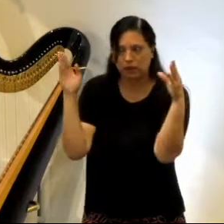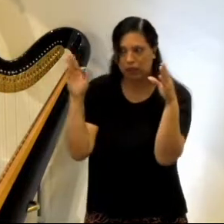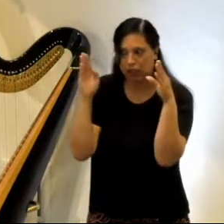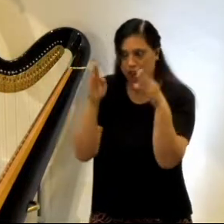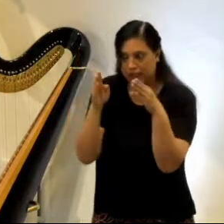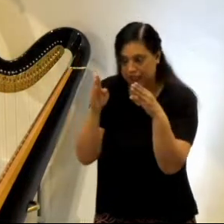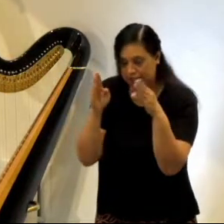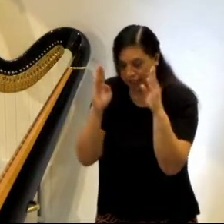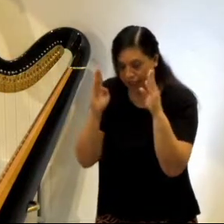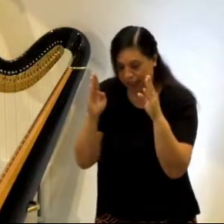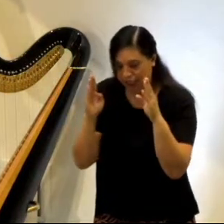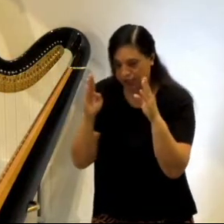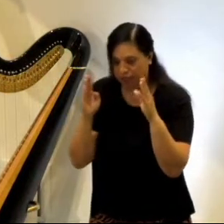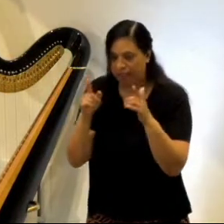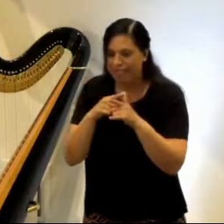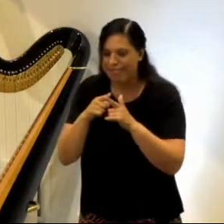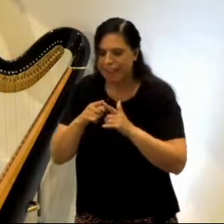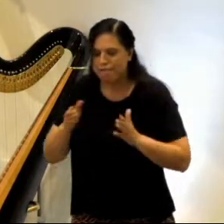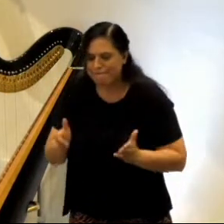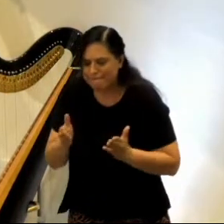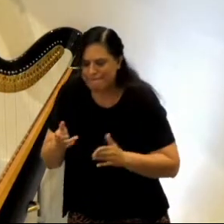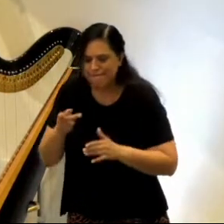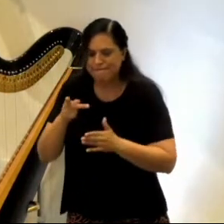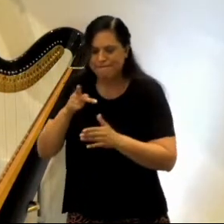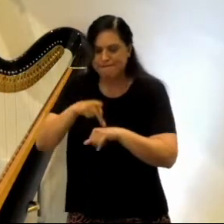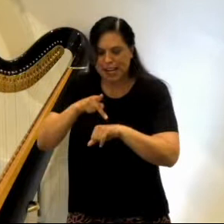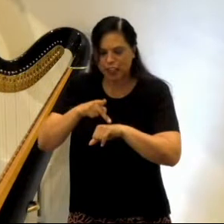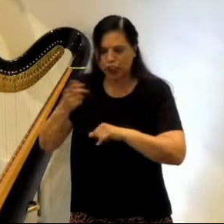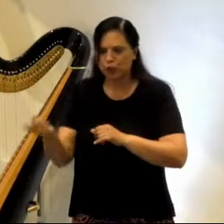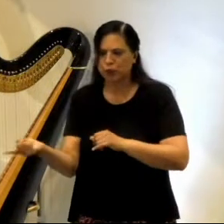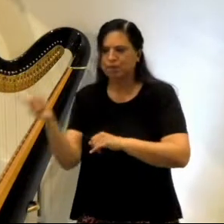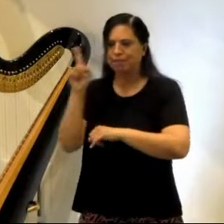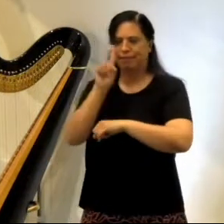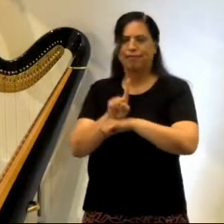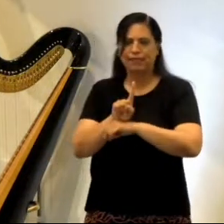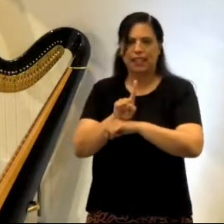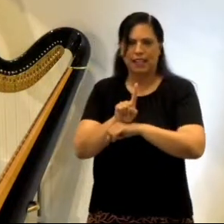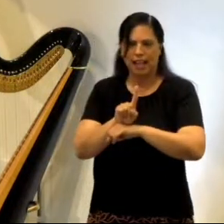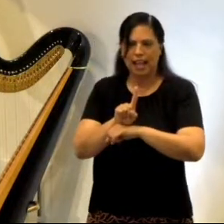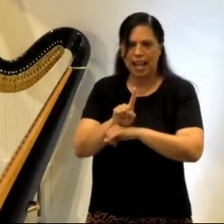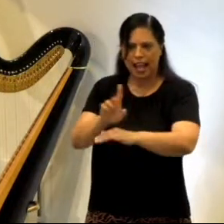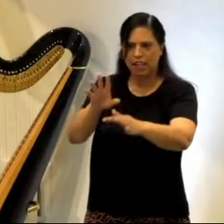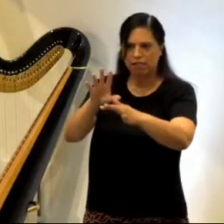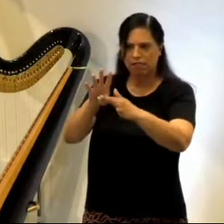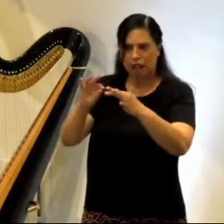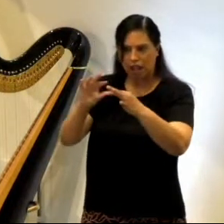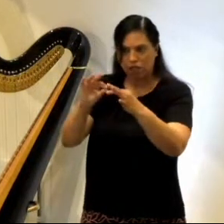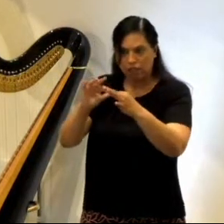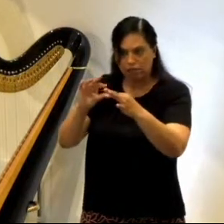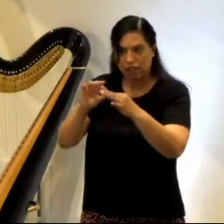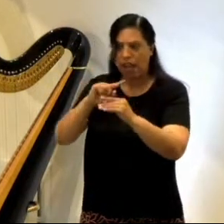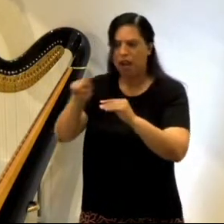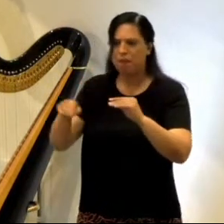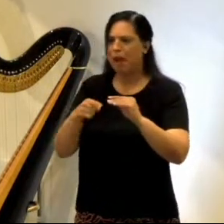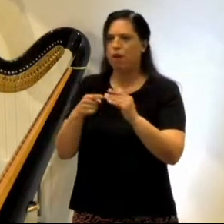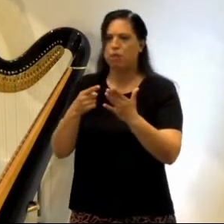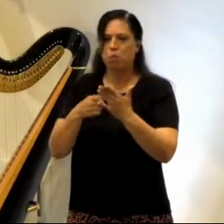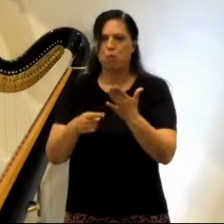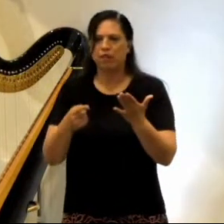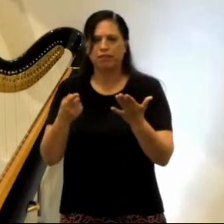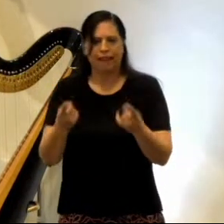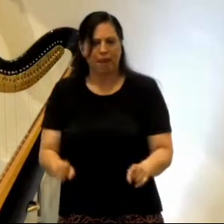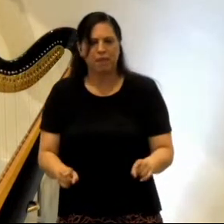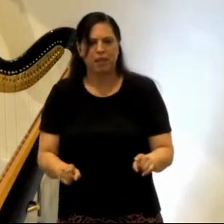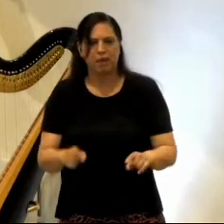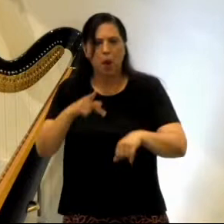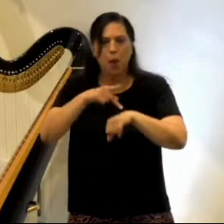Spirit prompted Peter to get up and then share with the crowd what these fireworks were all about. So Peter